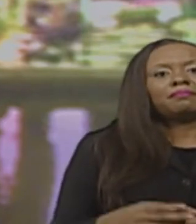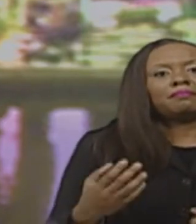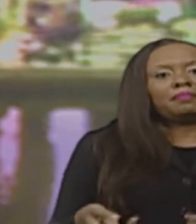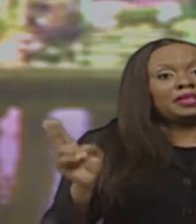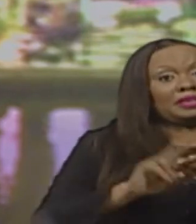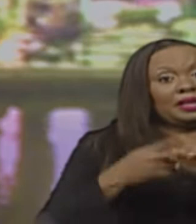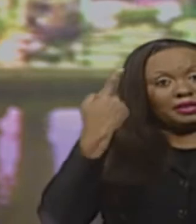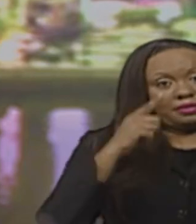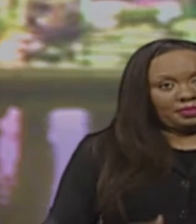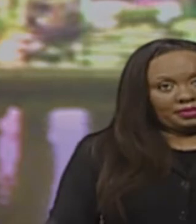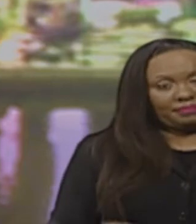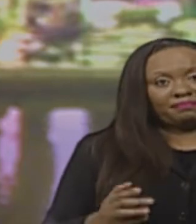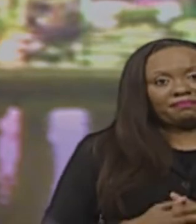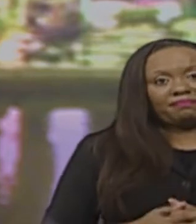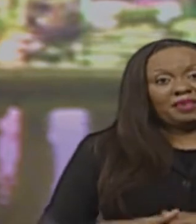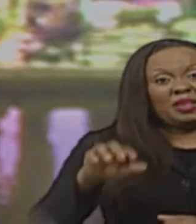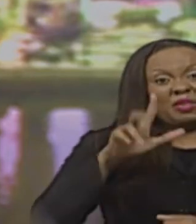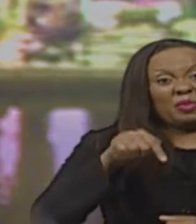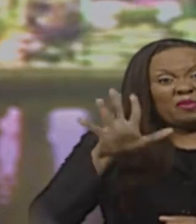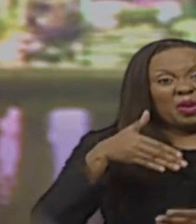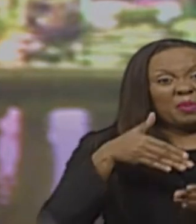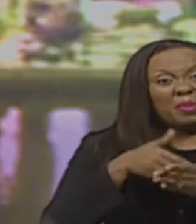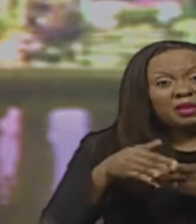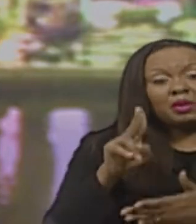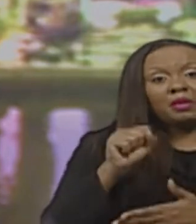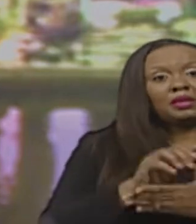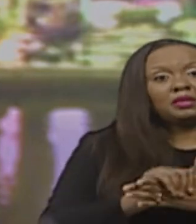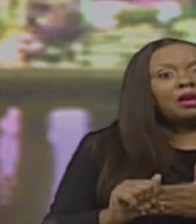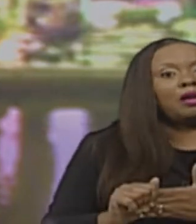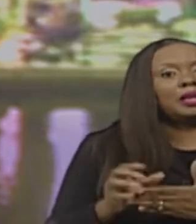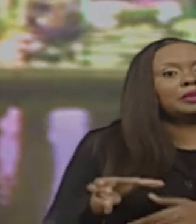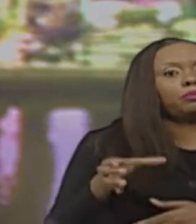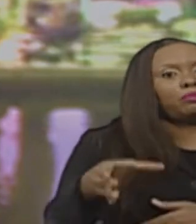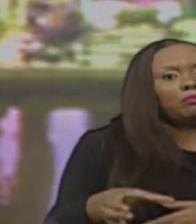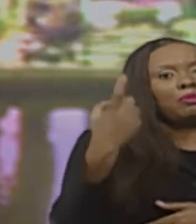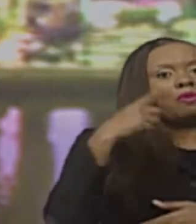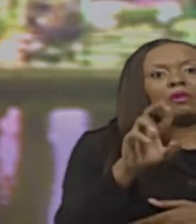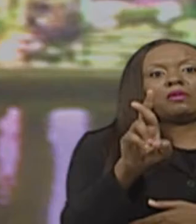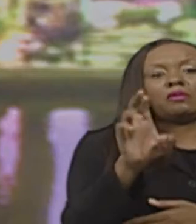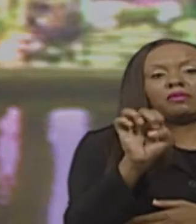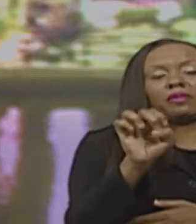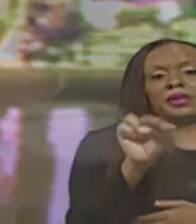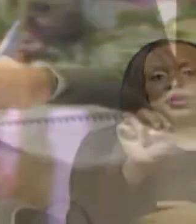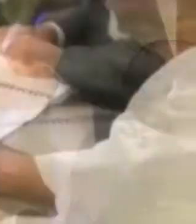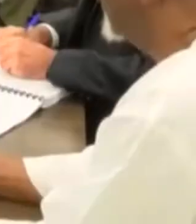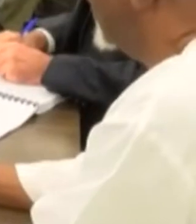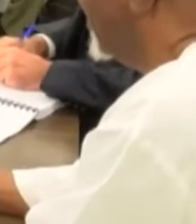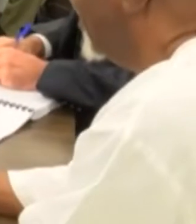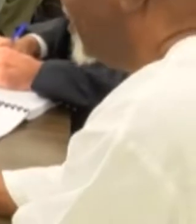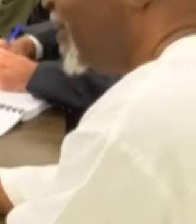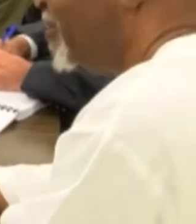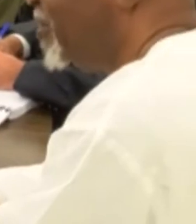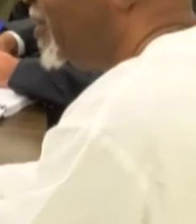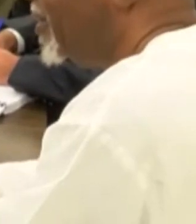see $3.5 million allotted to a renewable energy project for the authority. The project engineer,